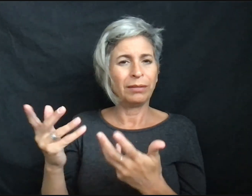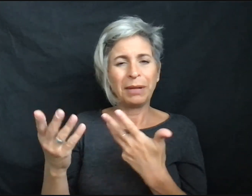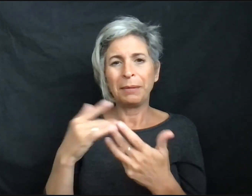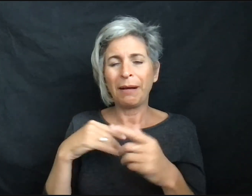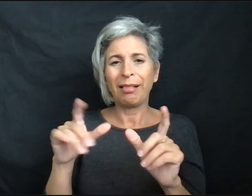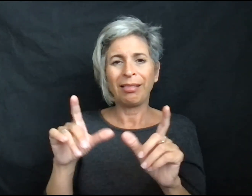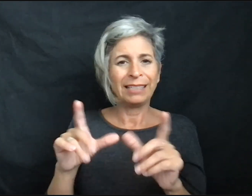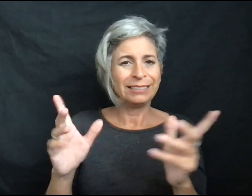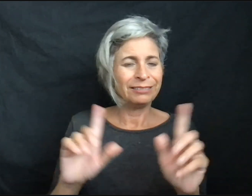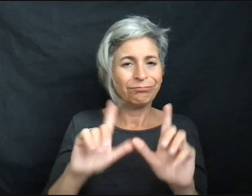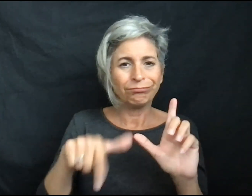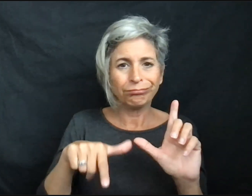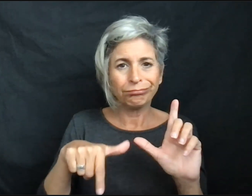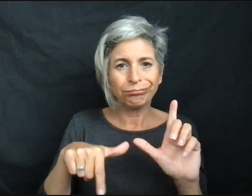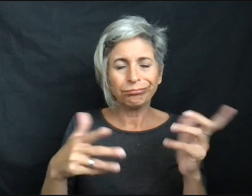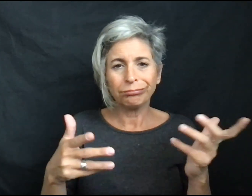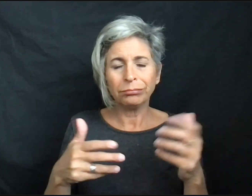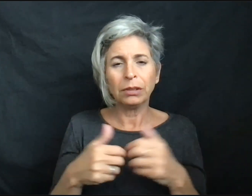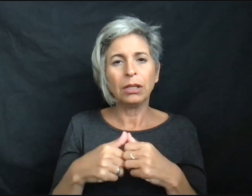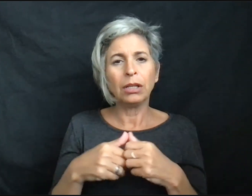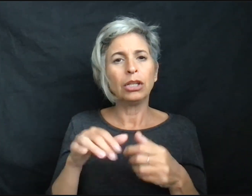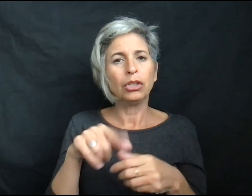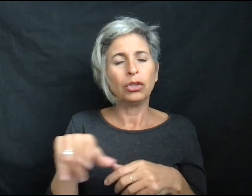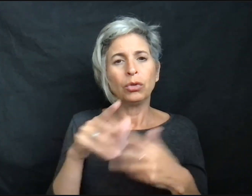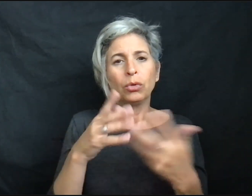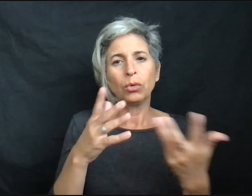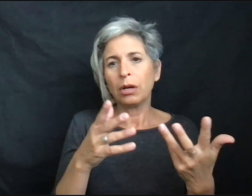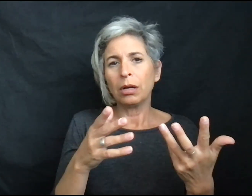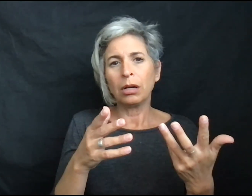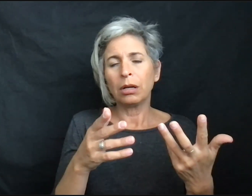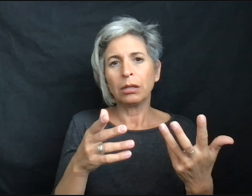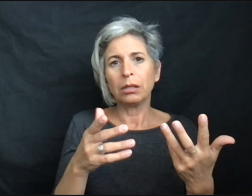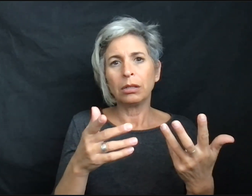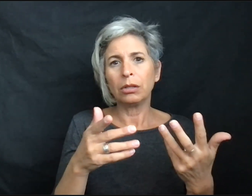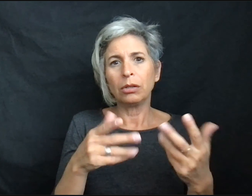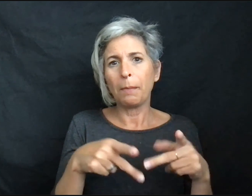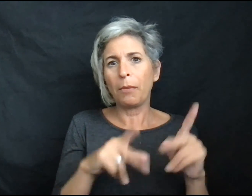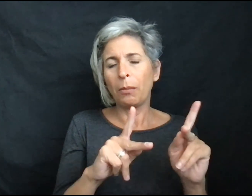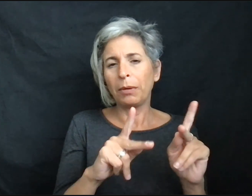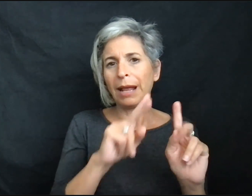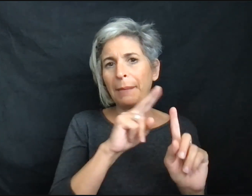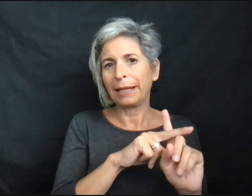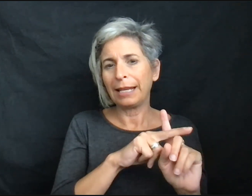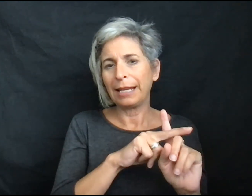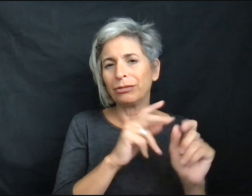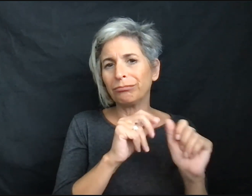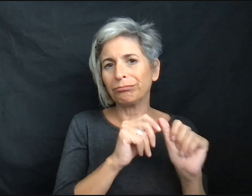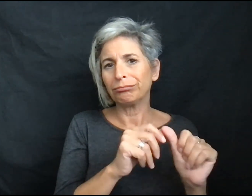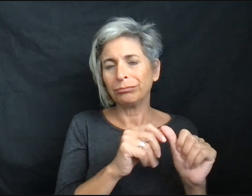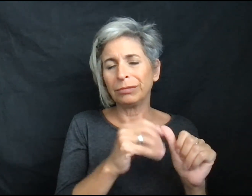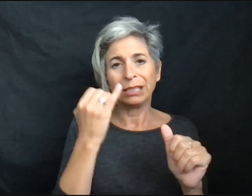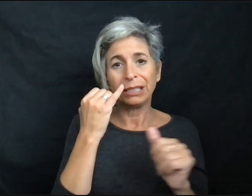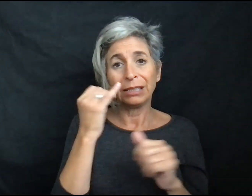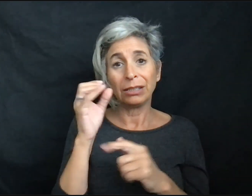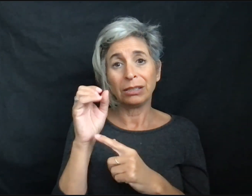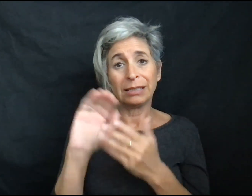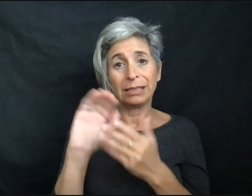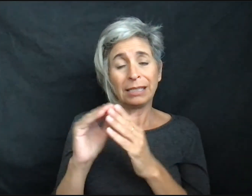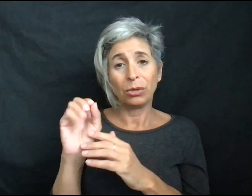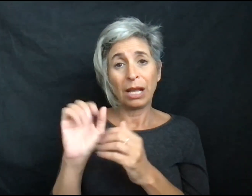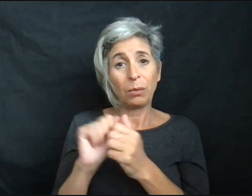You had registered for an account a year ago. Now you're applying for a permit application. Is the city okay with those